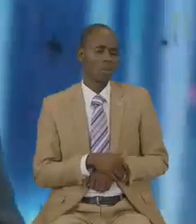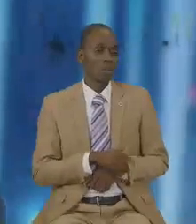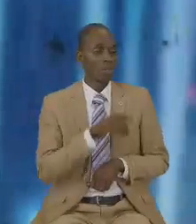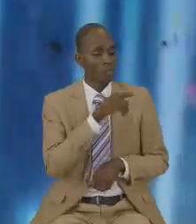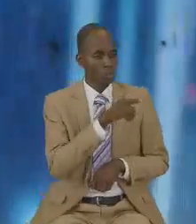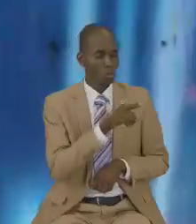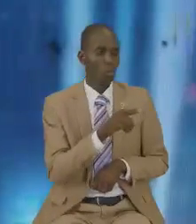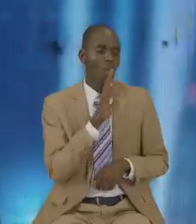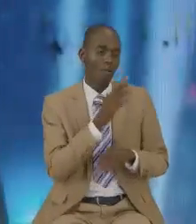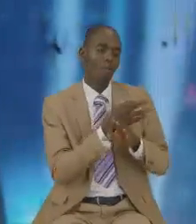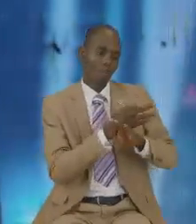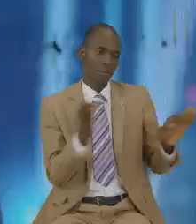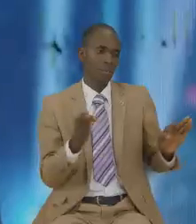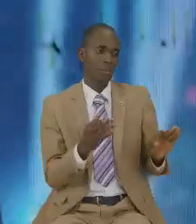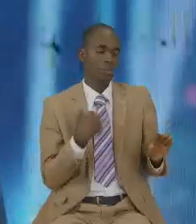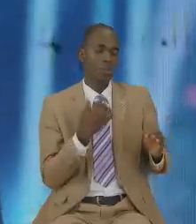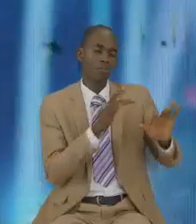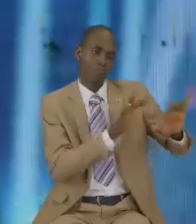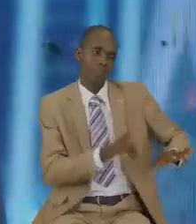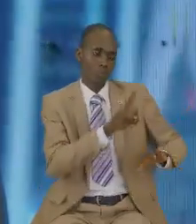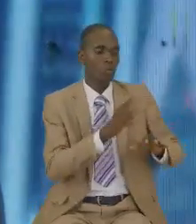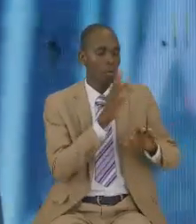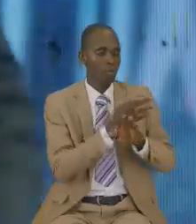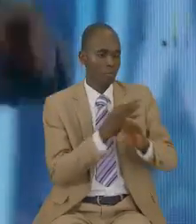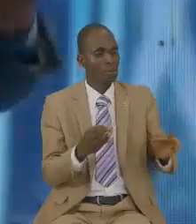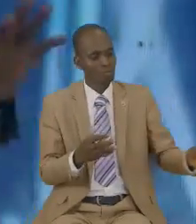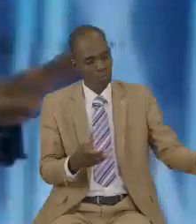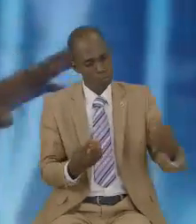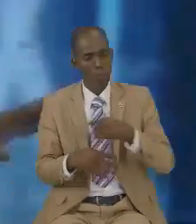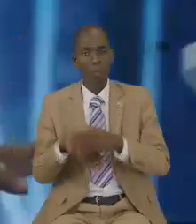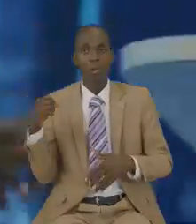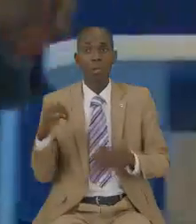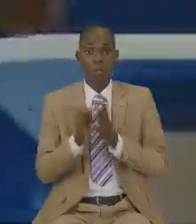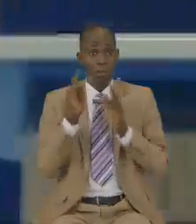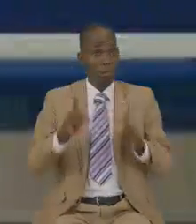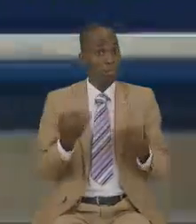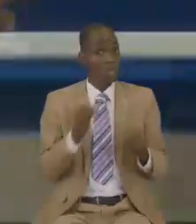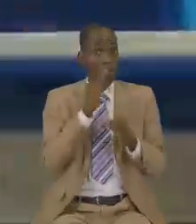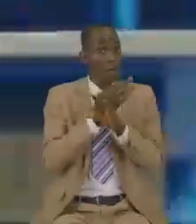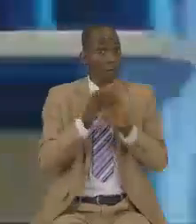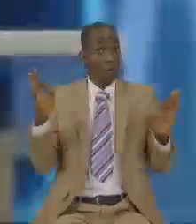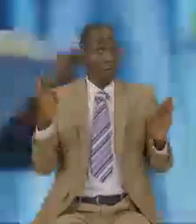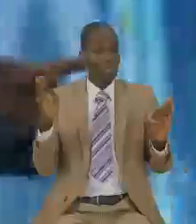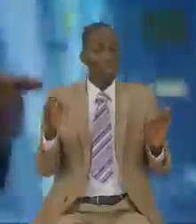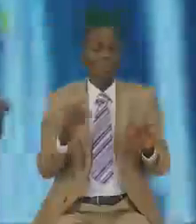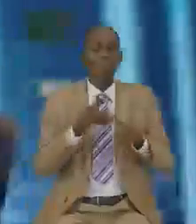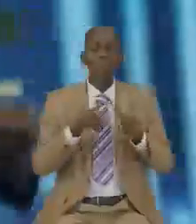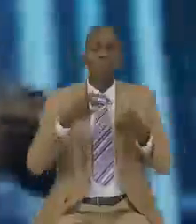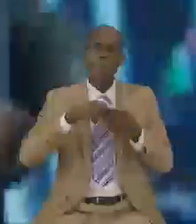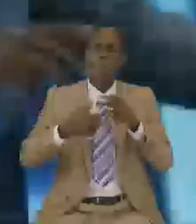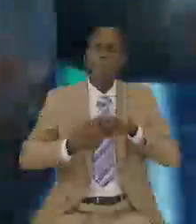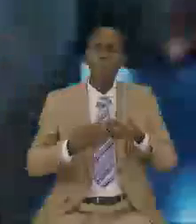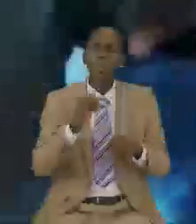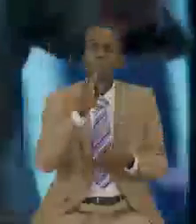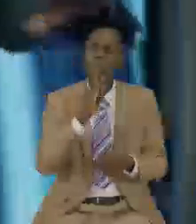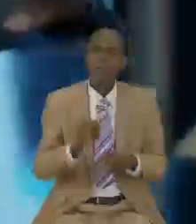door, you're free. And then he came out free. The only challenge is all